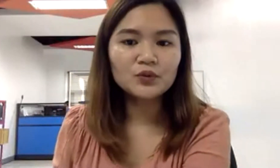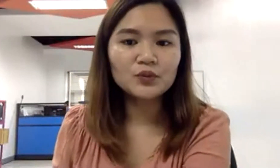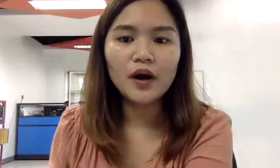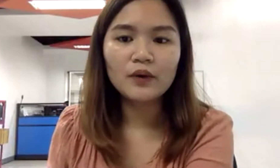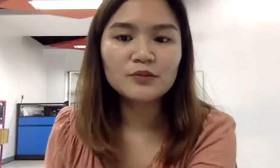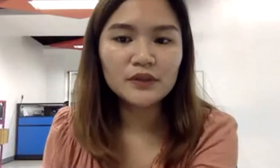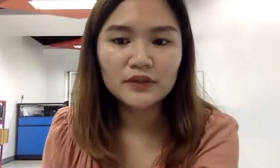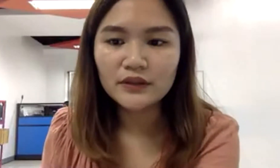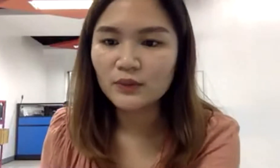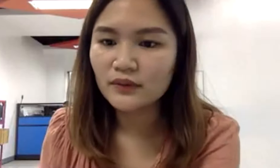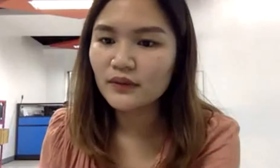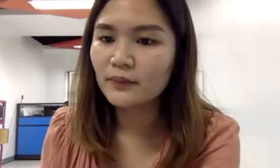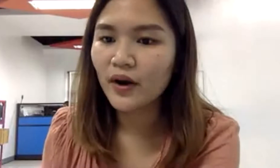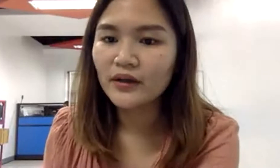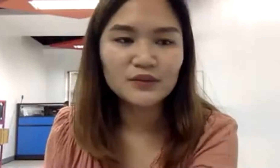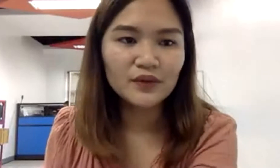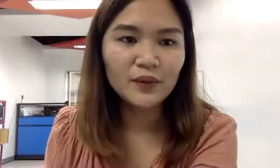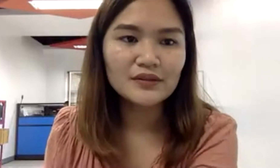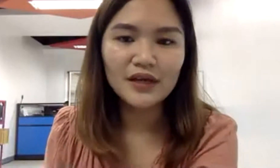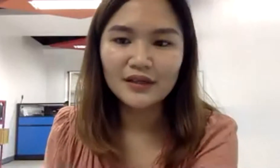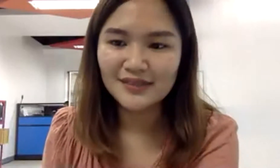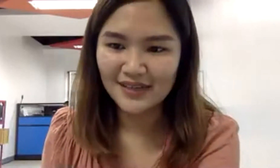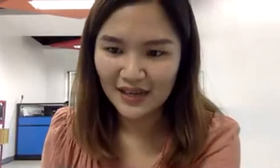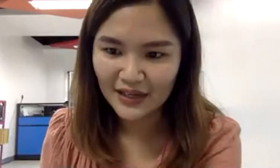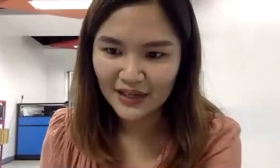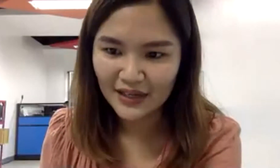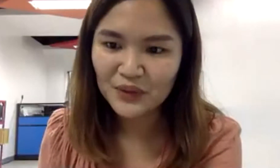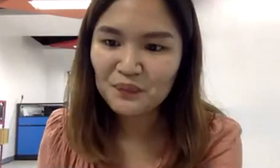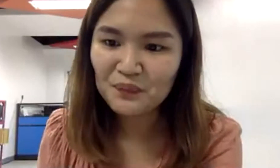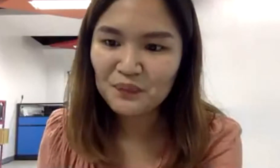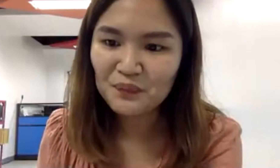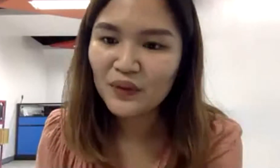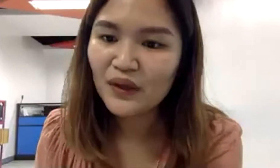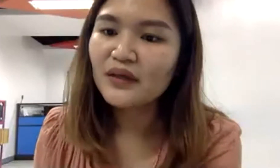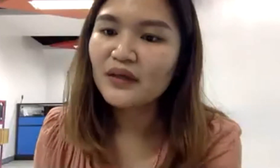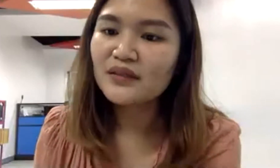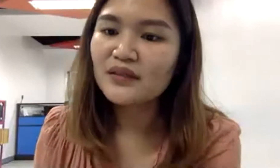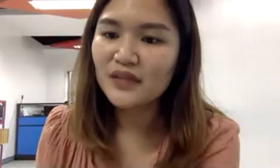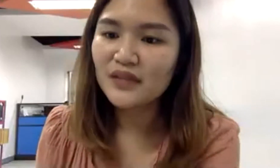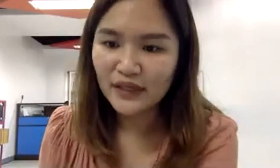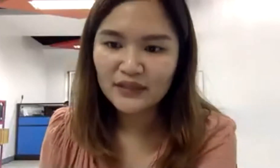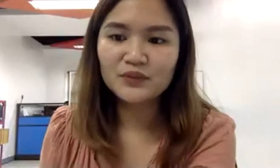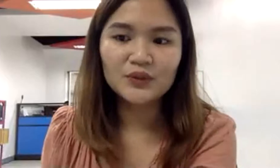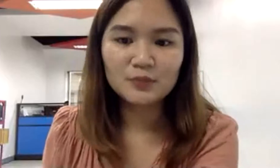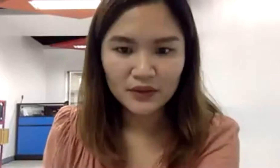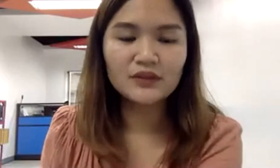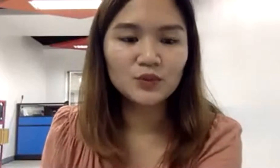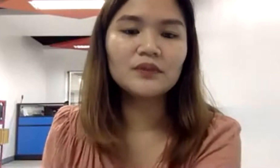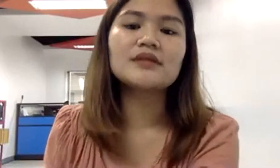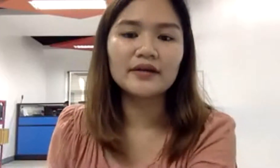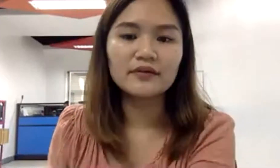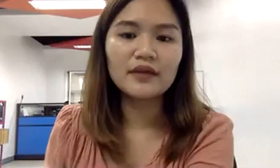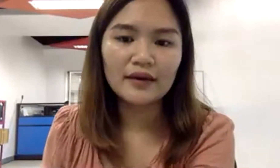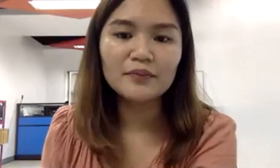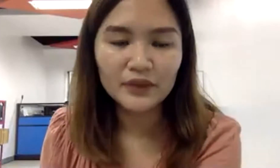part 2, our speaker is one of the librarians of DOST-STII, Science Research Specialist 2, Ms.